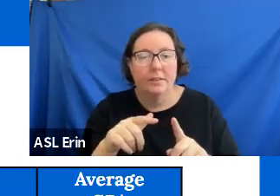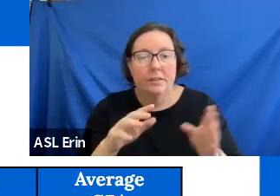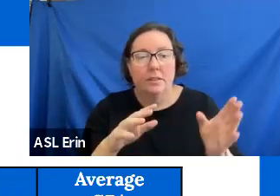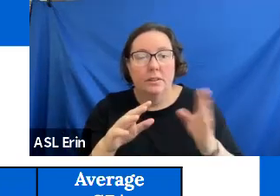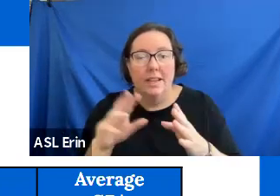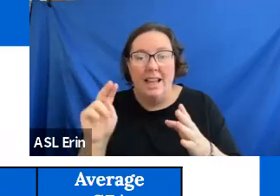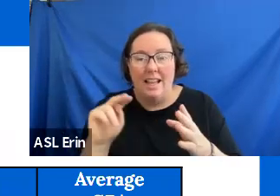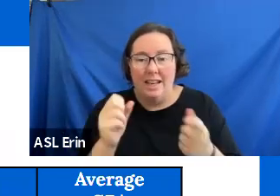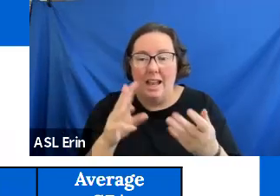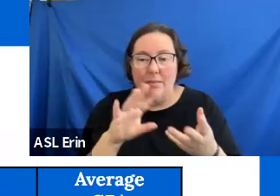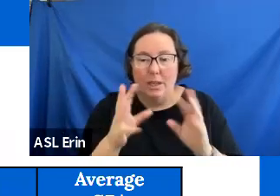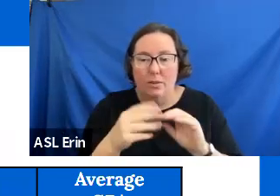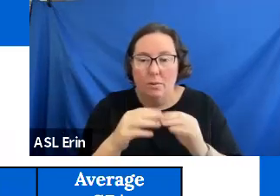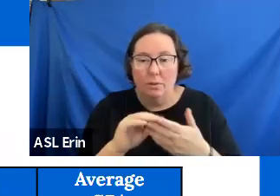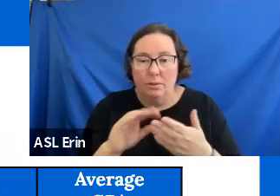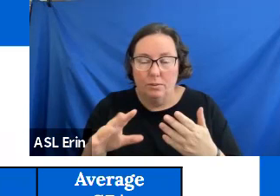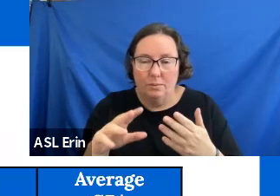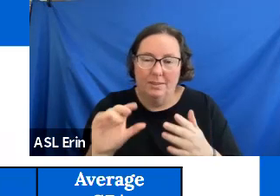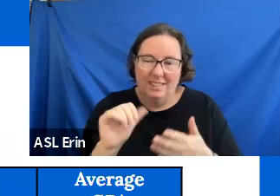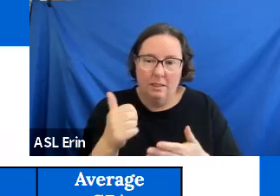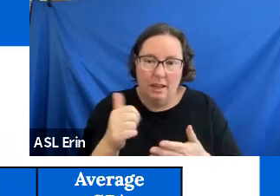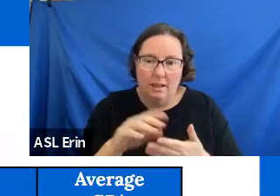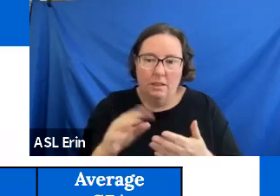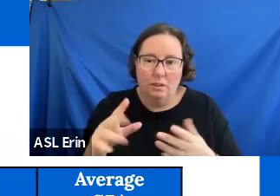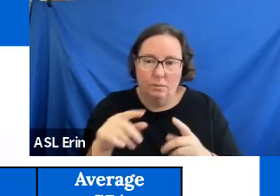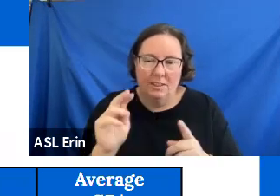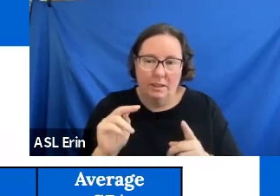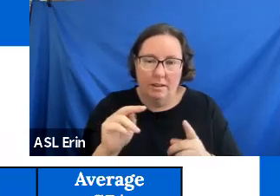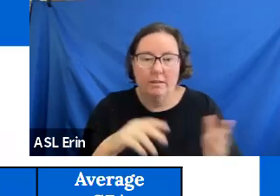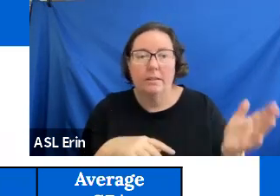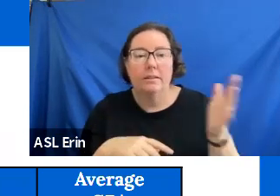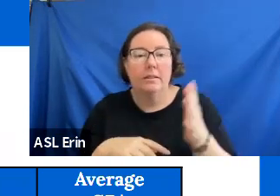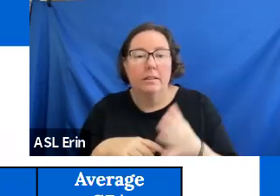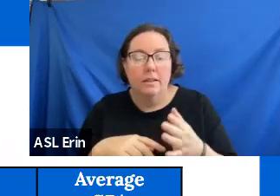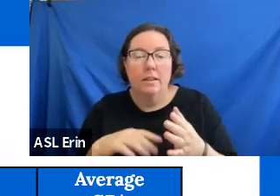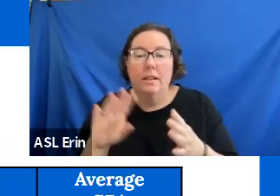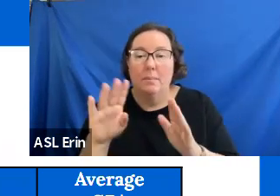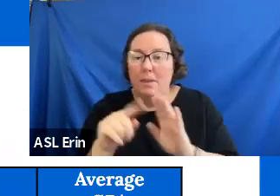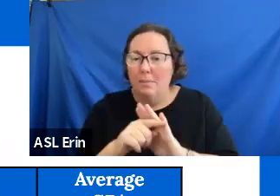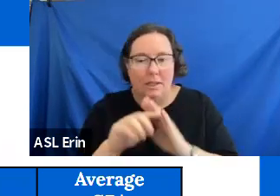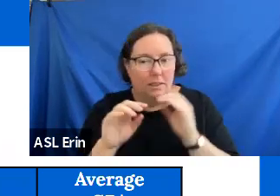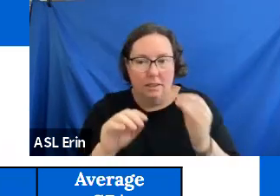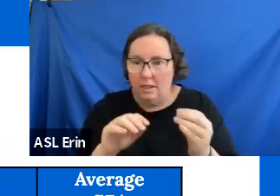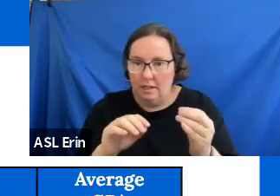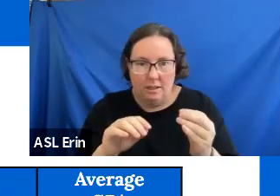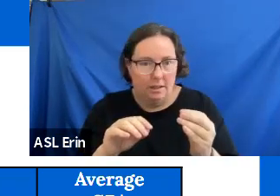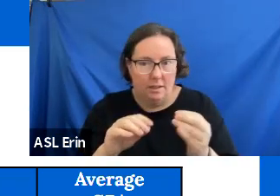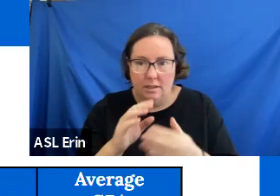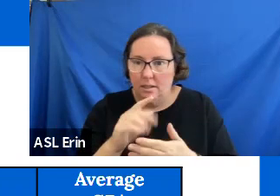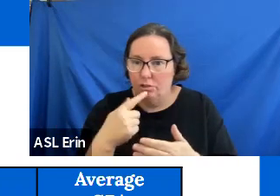The N is the number of students. There are 10 students. As you go across, there were none who had a